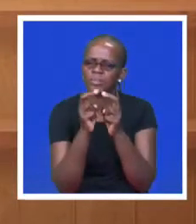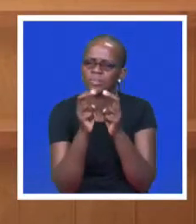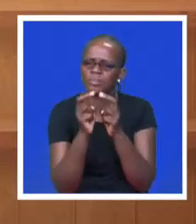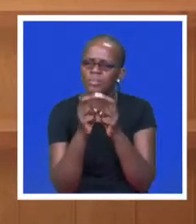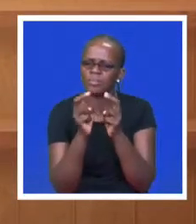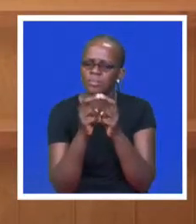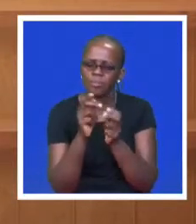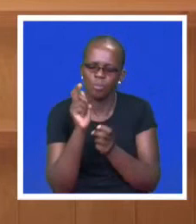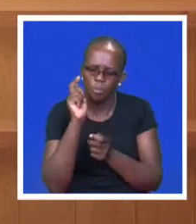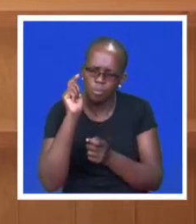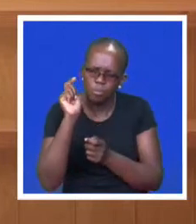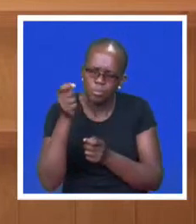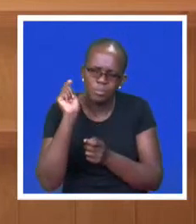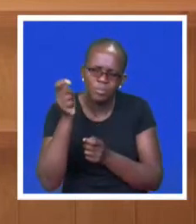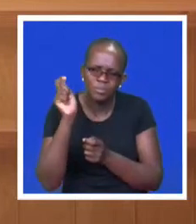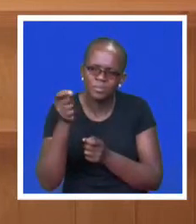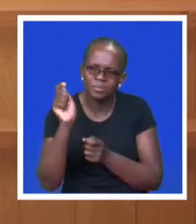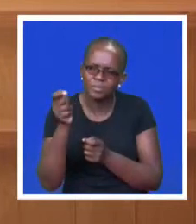Bells